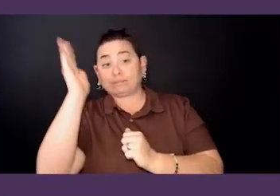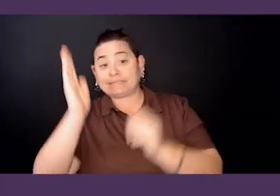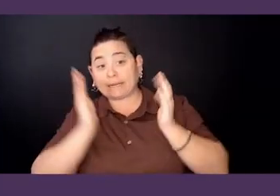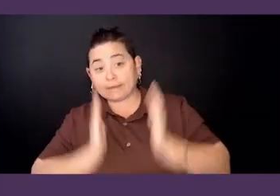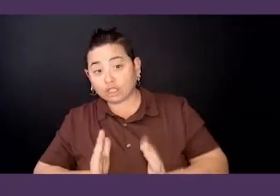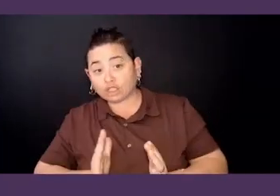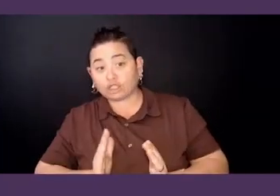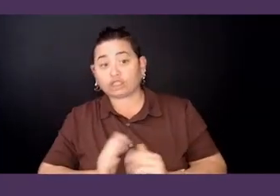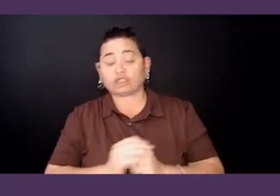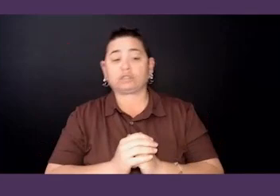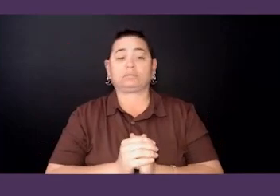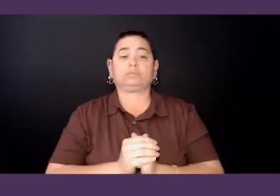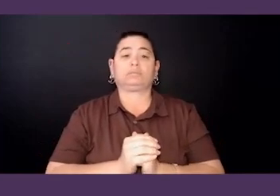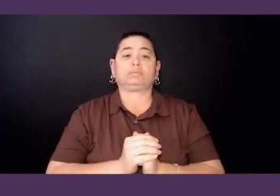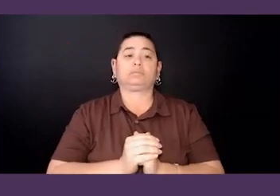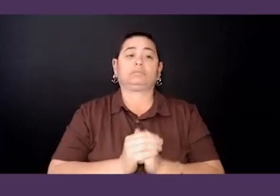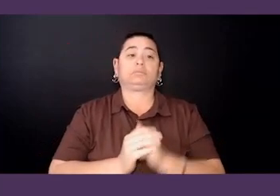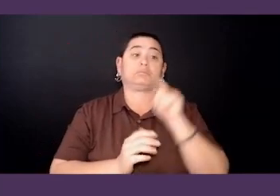workshop presenter,